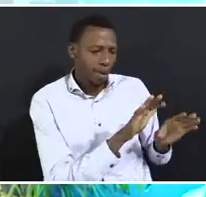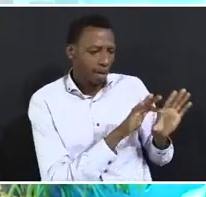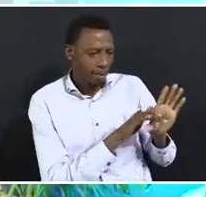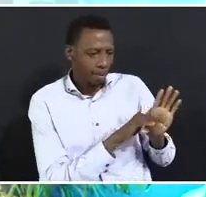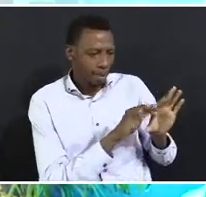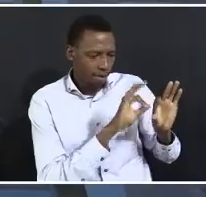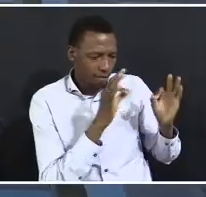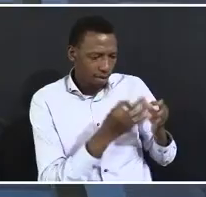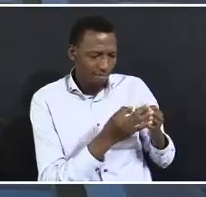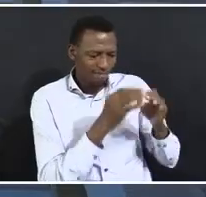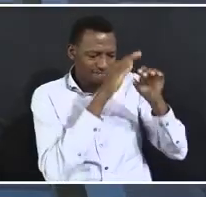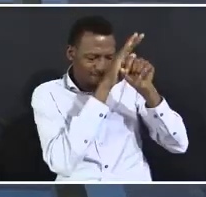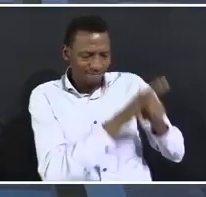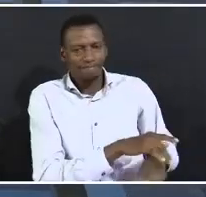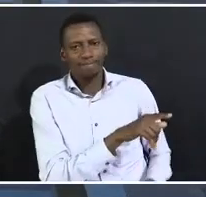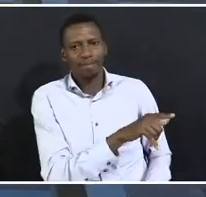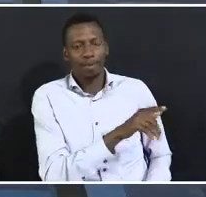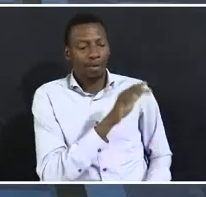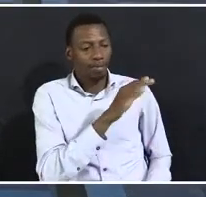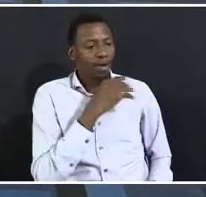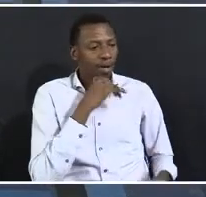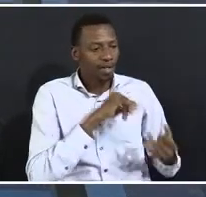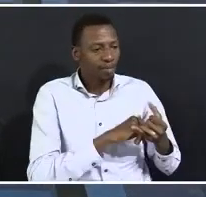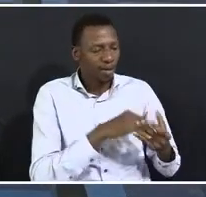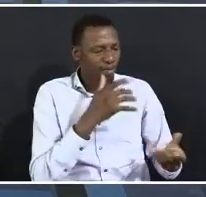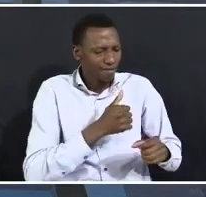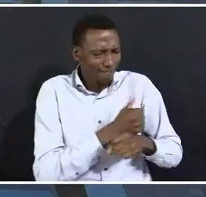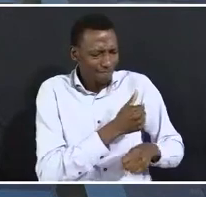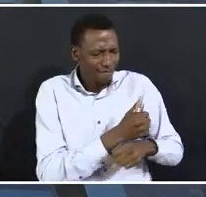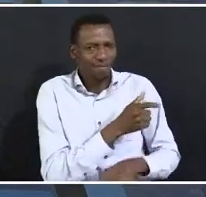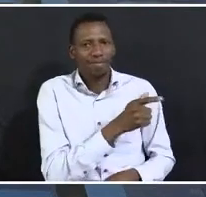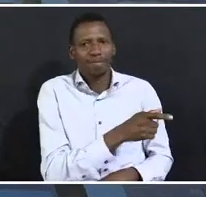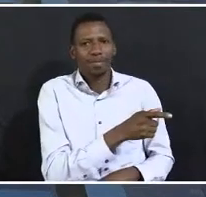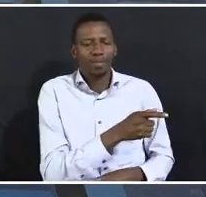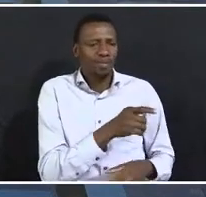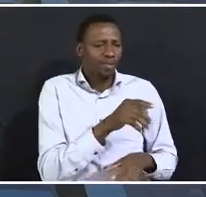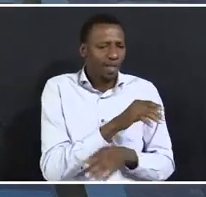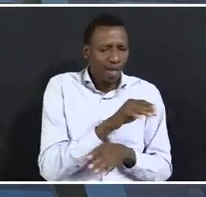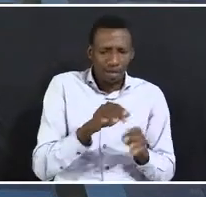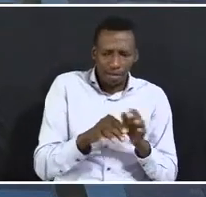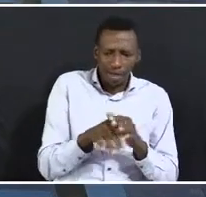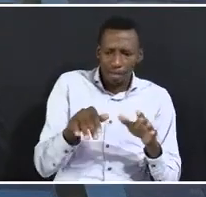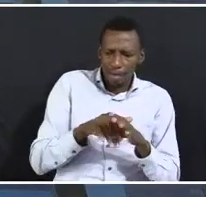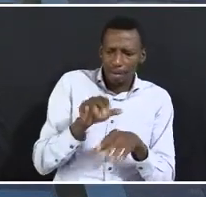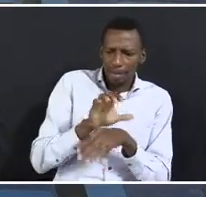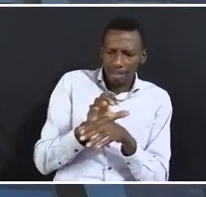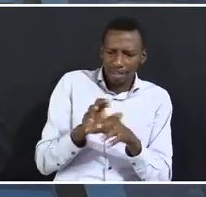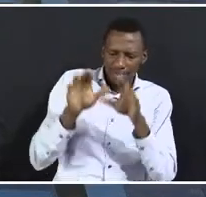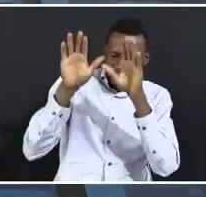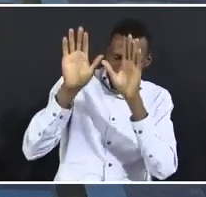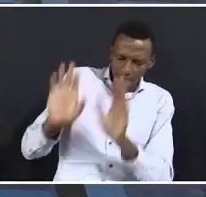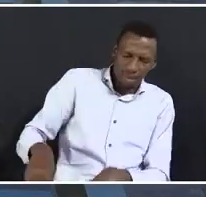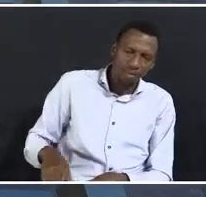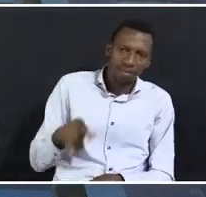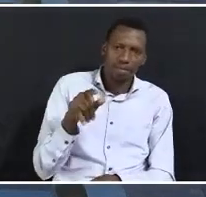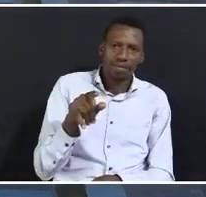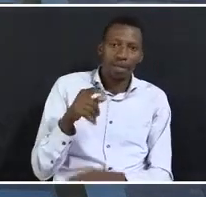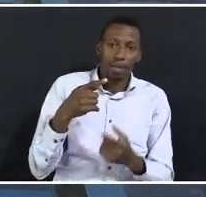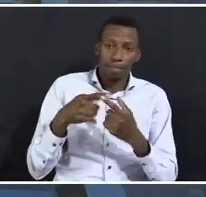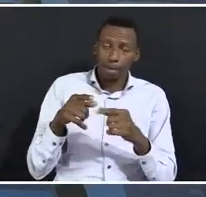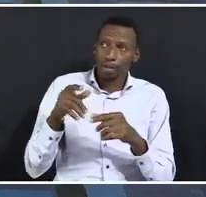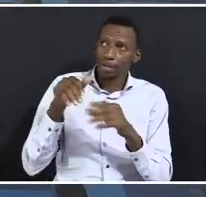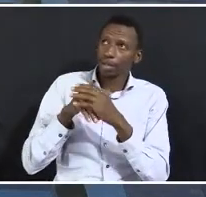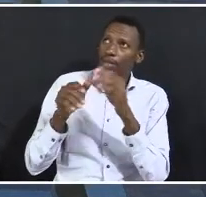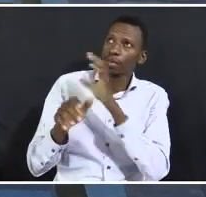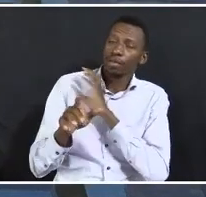can reject you. Your own husband can be abusive. Everyone, even church members, can turn against you. But in Christ,